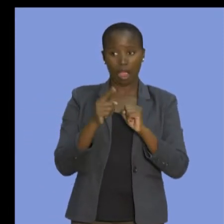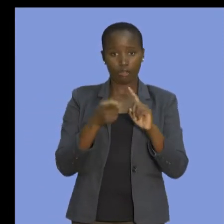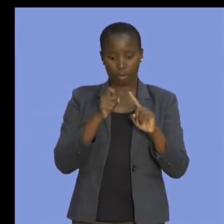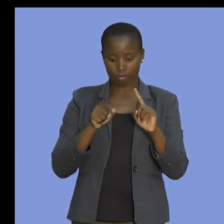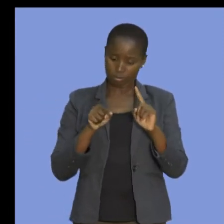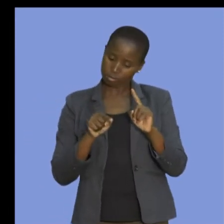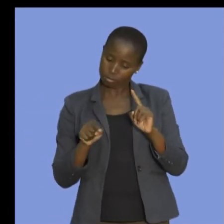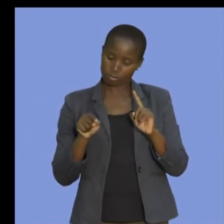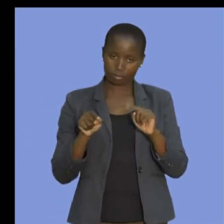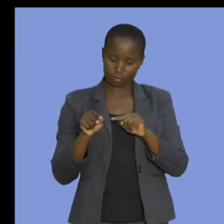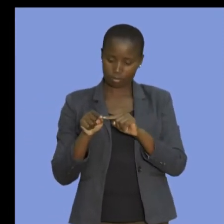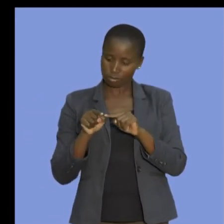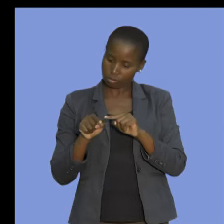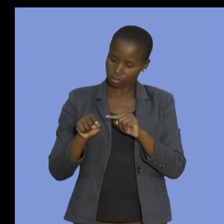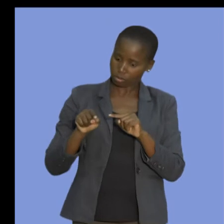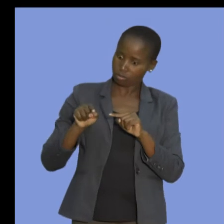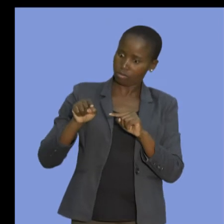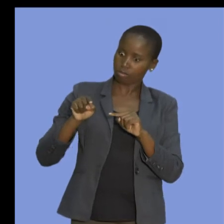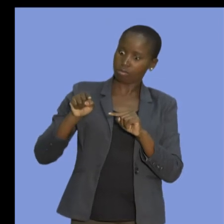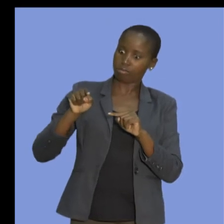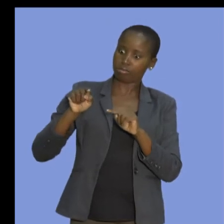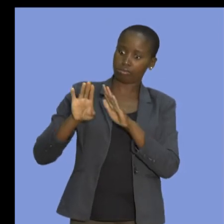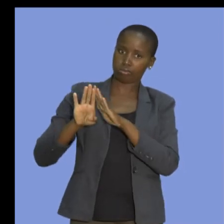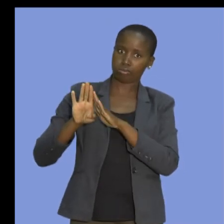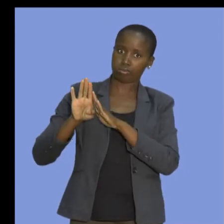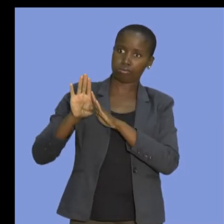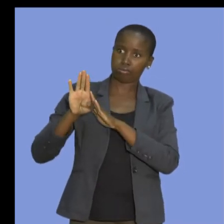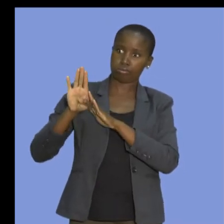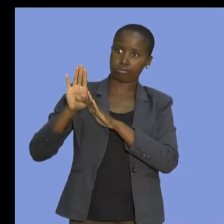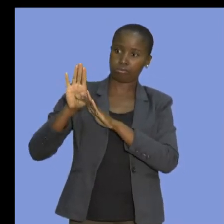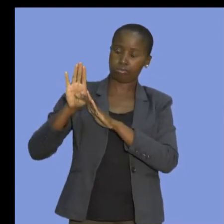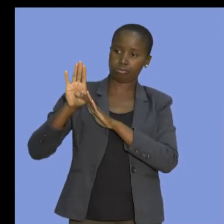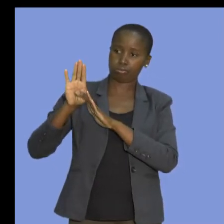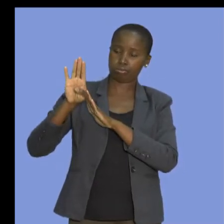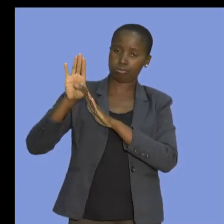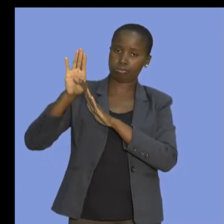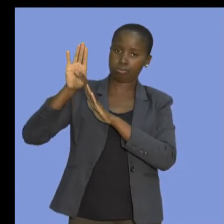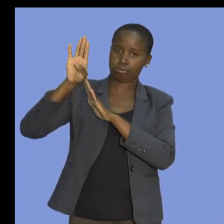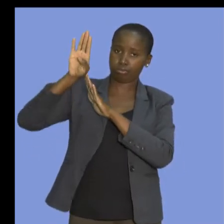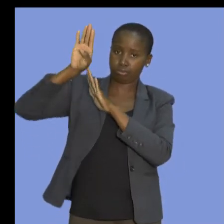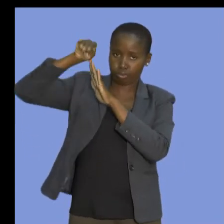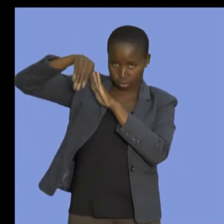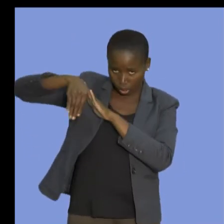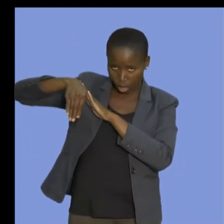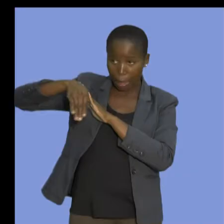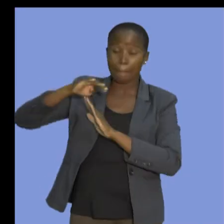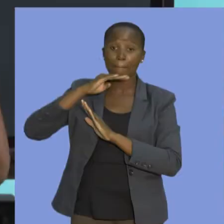decreasing. It's going up. Will this part be higher than this or lower than that?